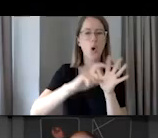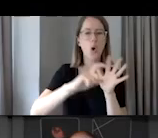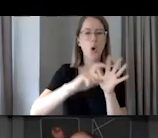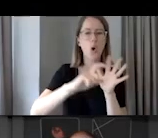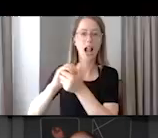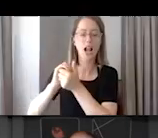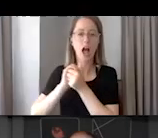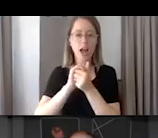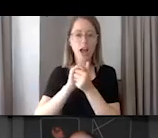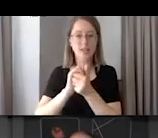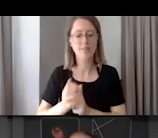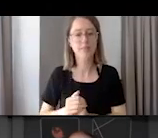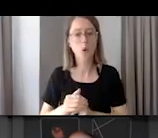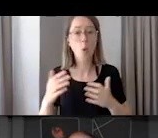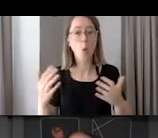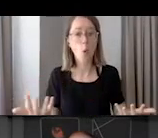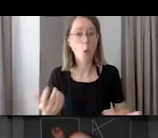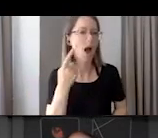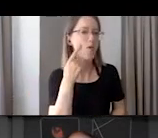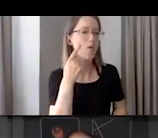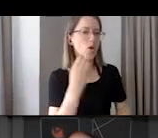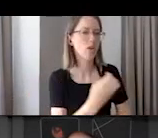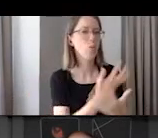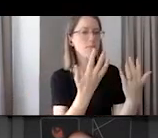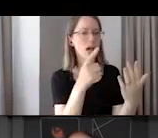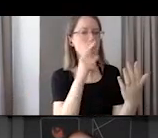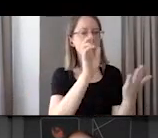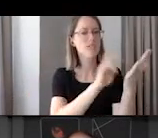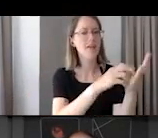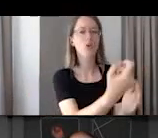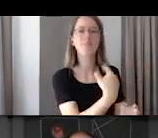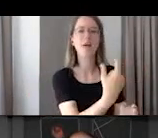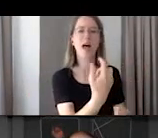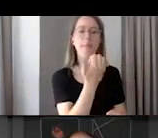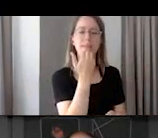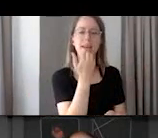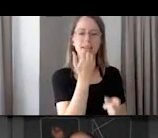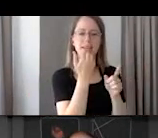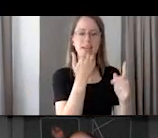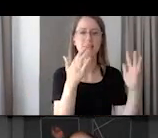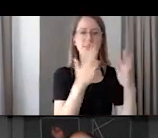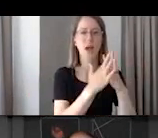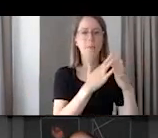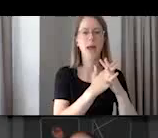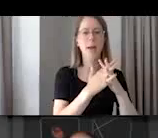Website, you can sign up to get our updates by email. That's